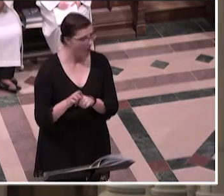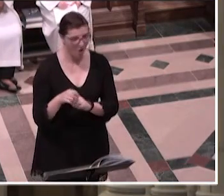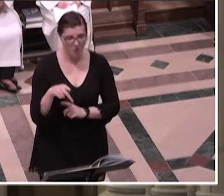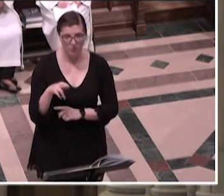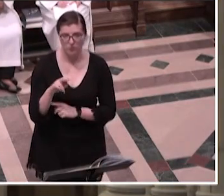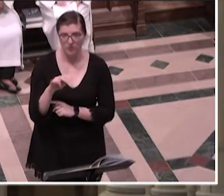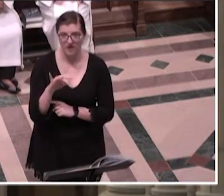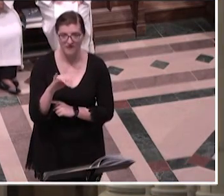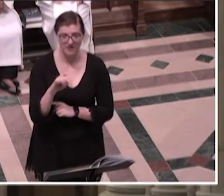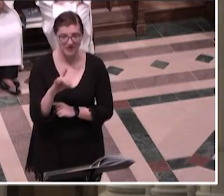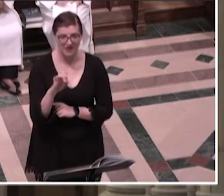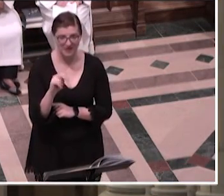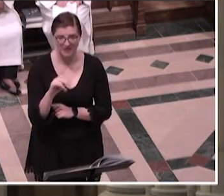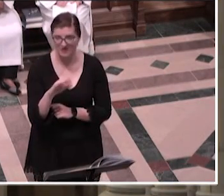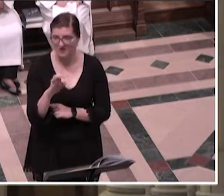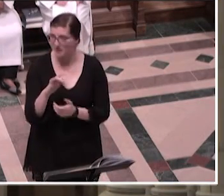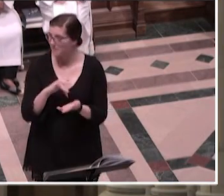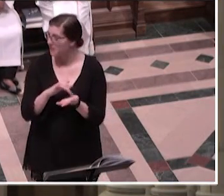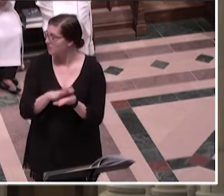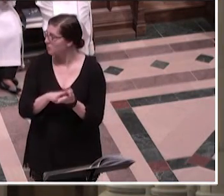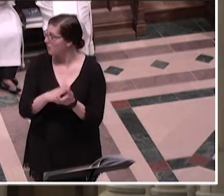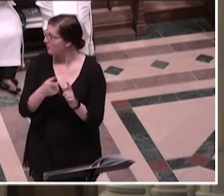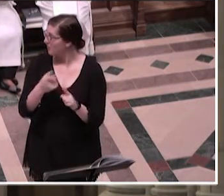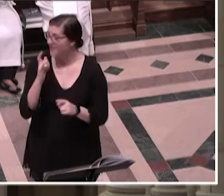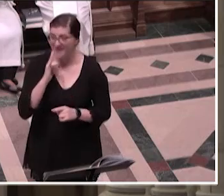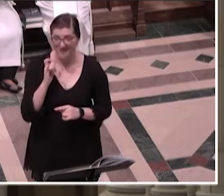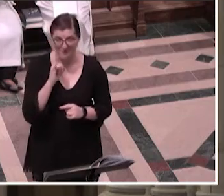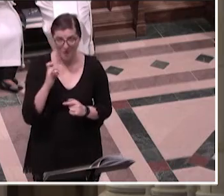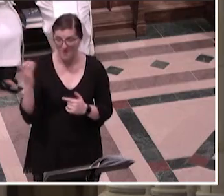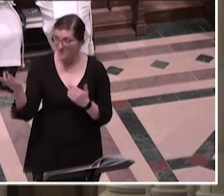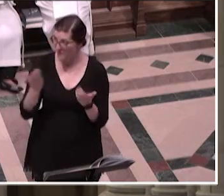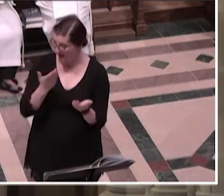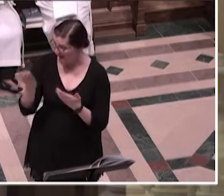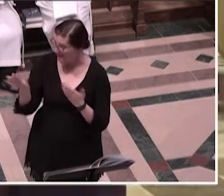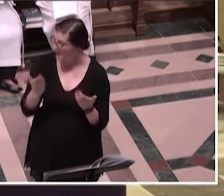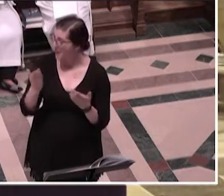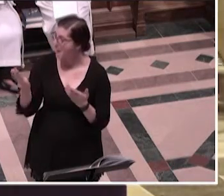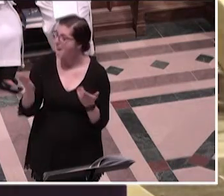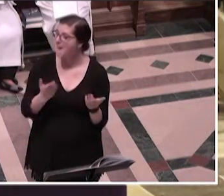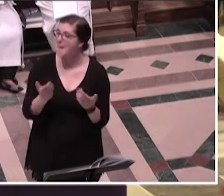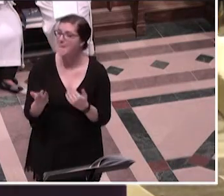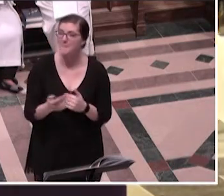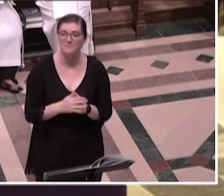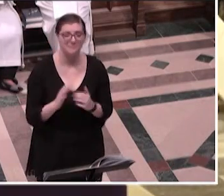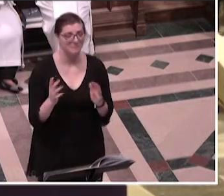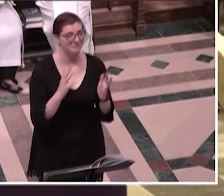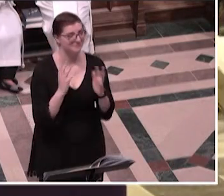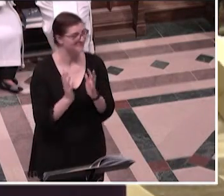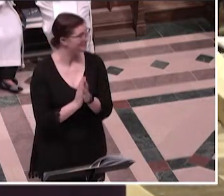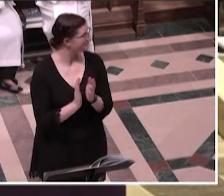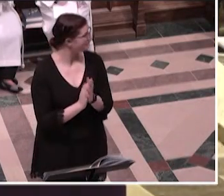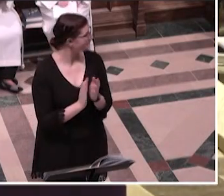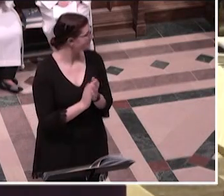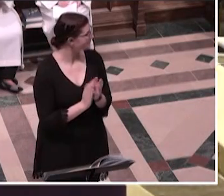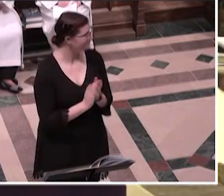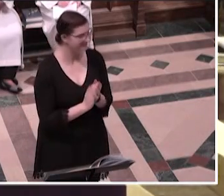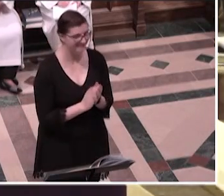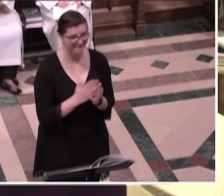Middle School, California, where are you all? Welcome to you all. We're so pleased that you are with us